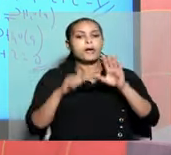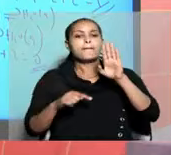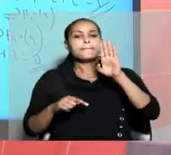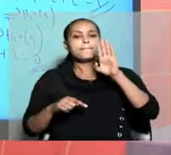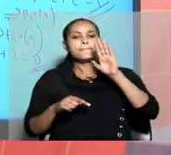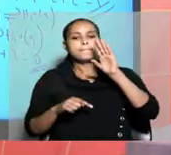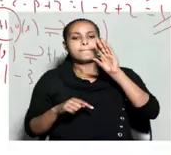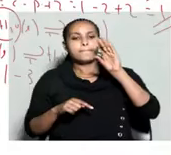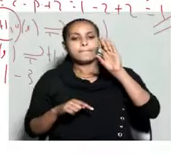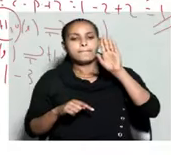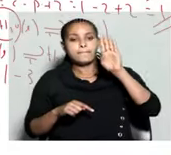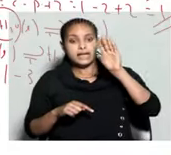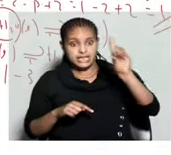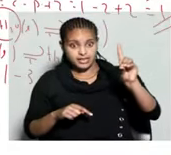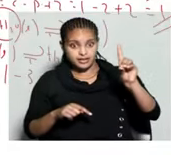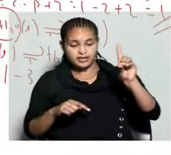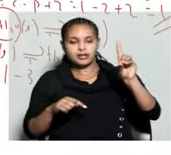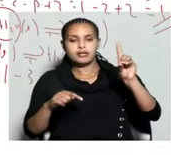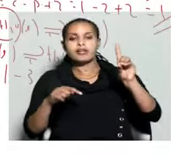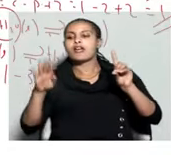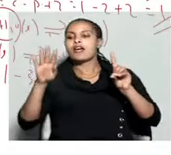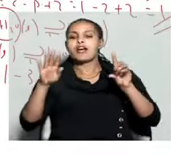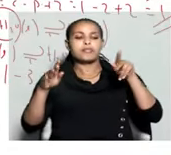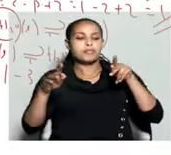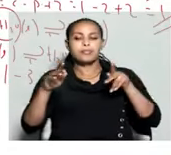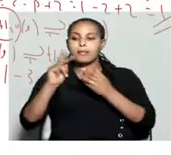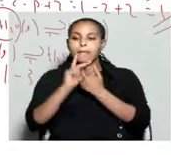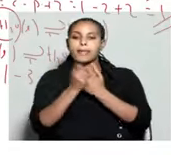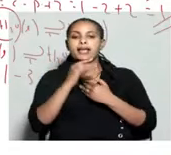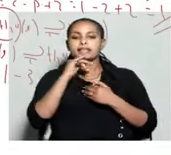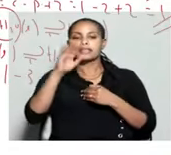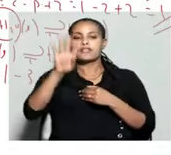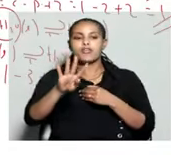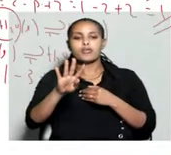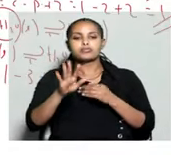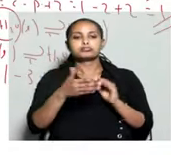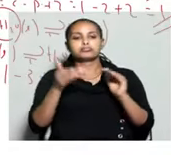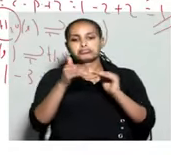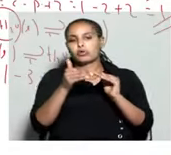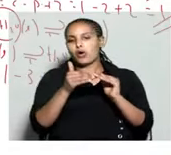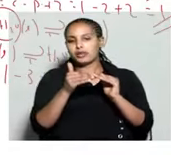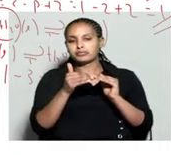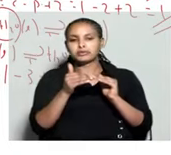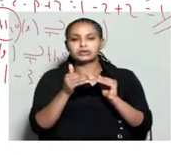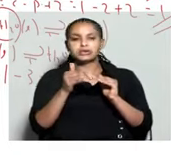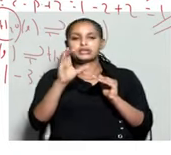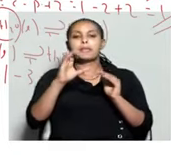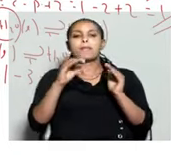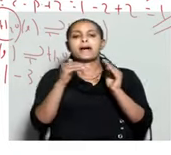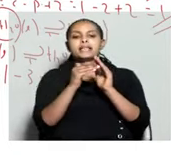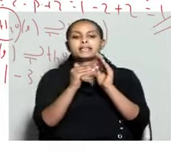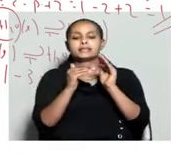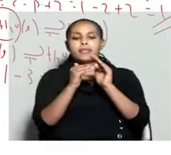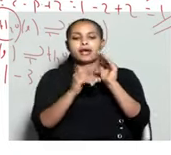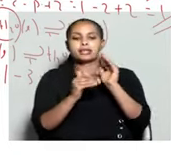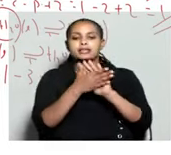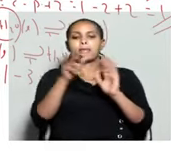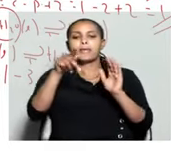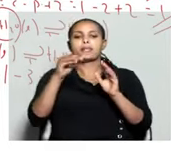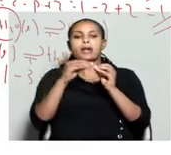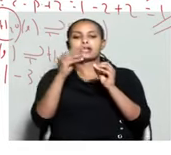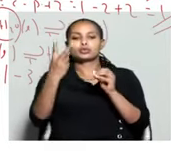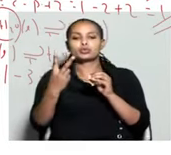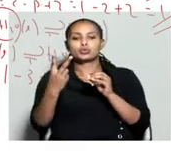P equal 4, degree of freedom F equal C minus P plus 2